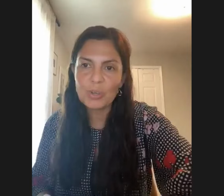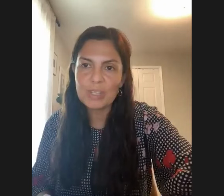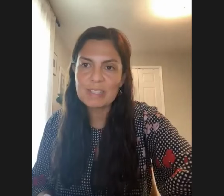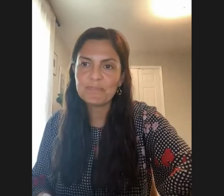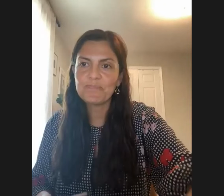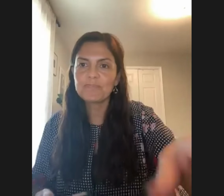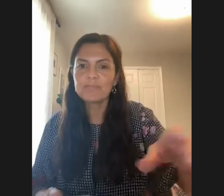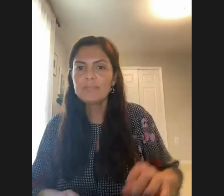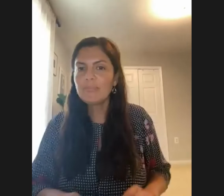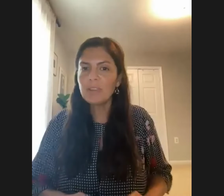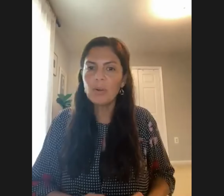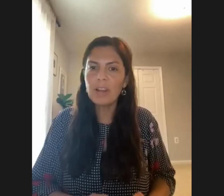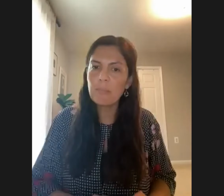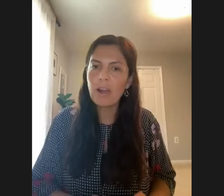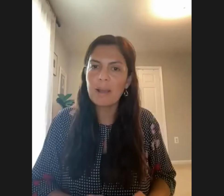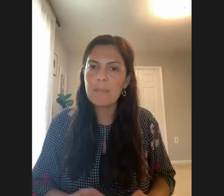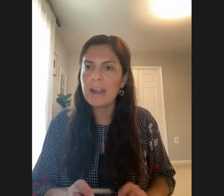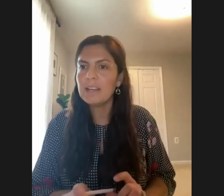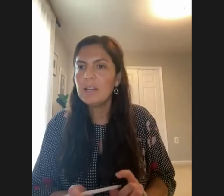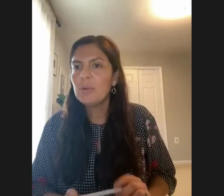So thank you very much